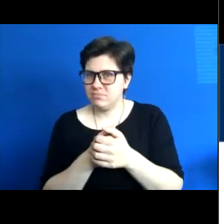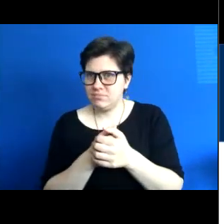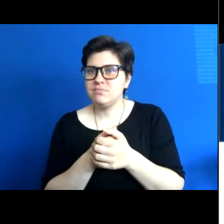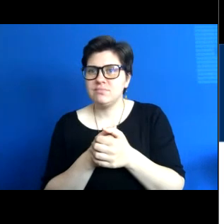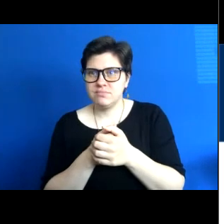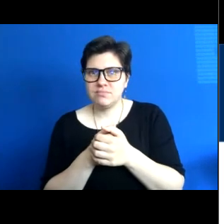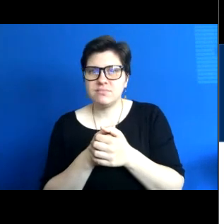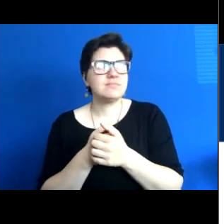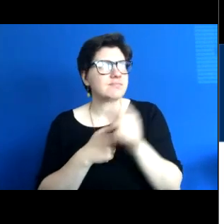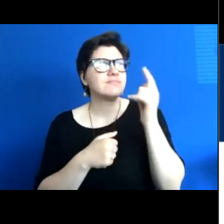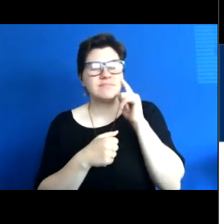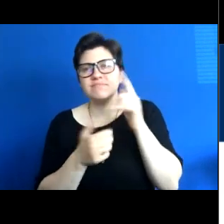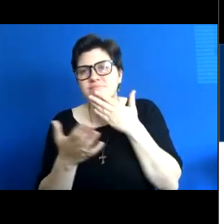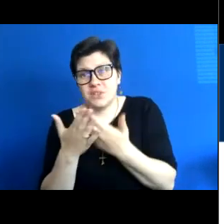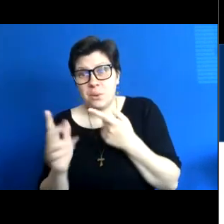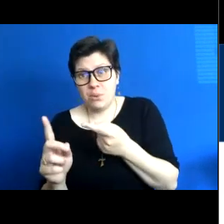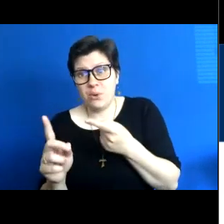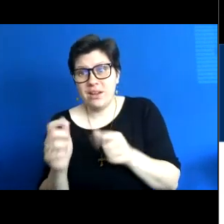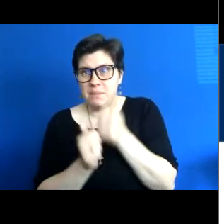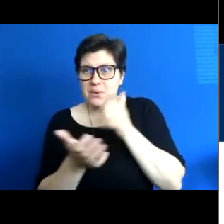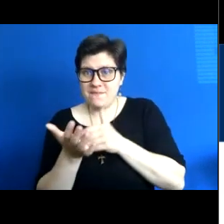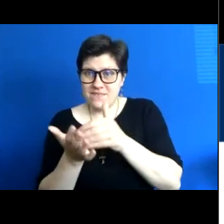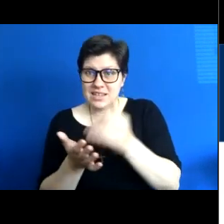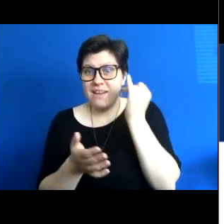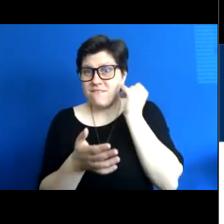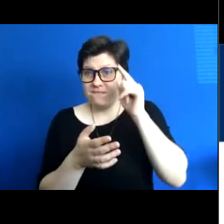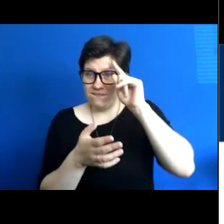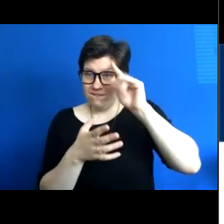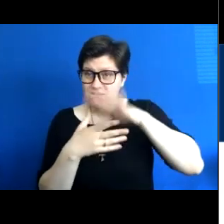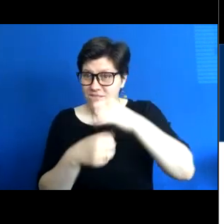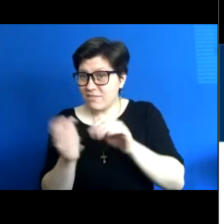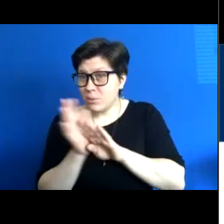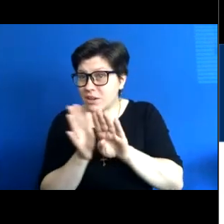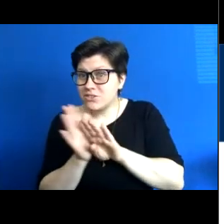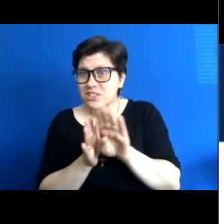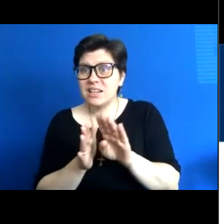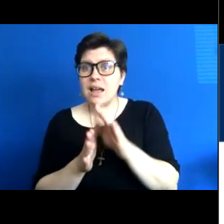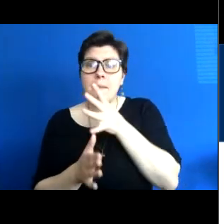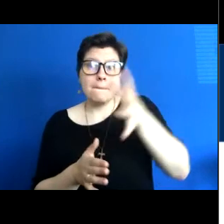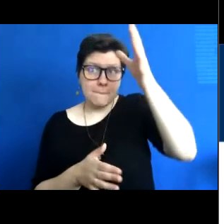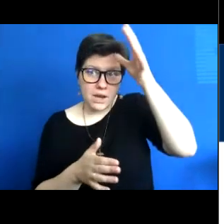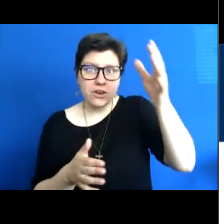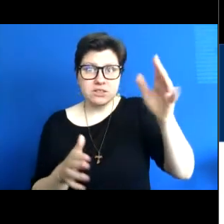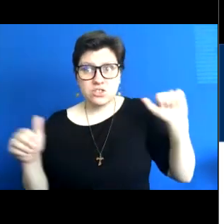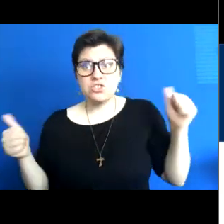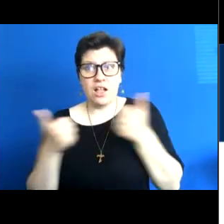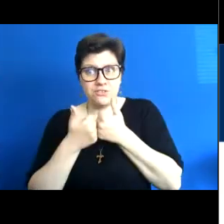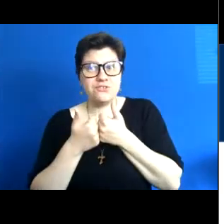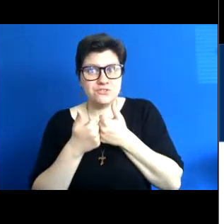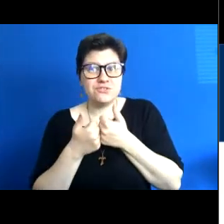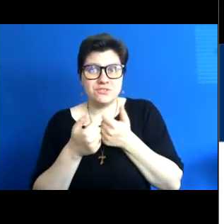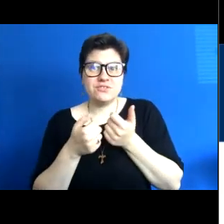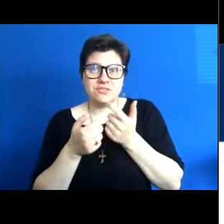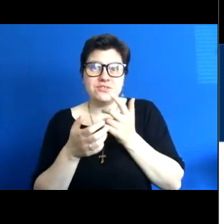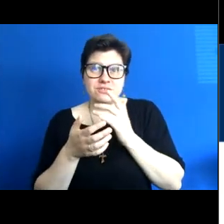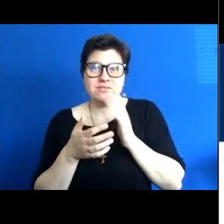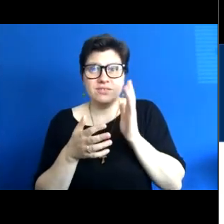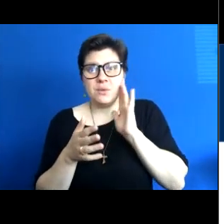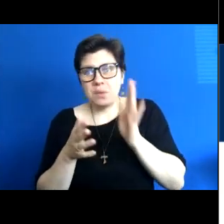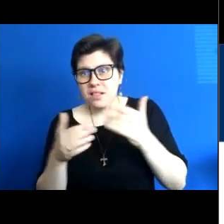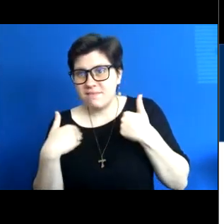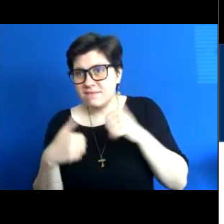think that's a good point. Most often, if it's faith formation, the parents are having a challenge with, it certainly will be other areas